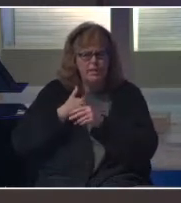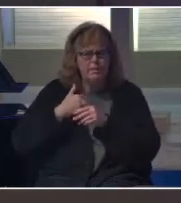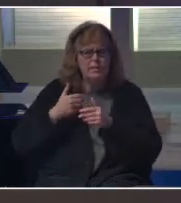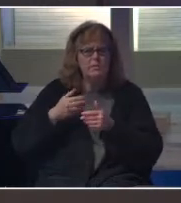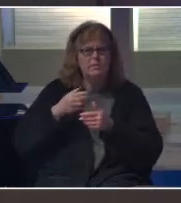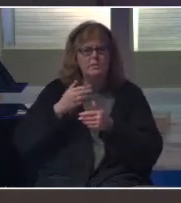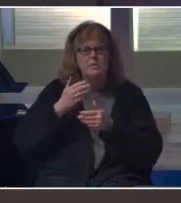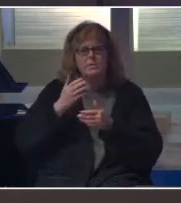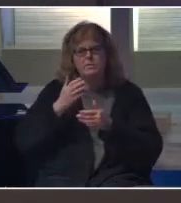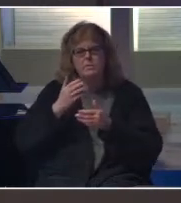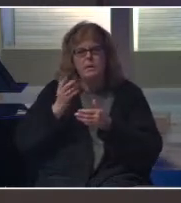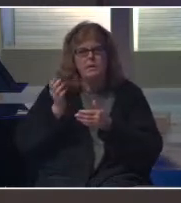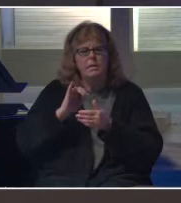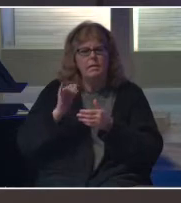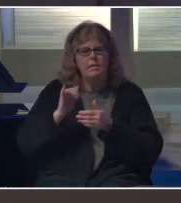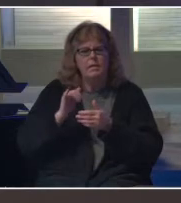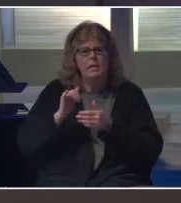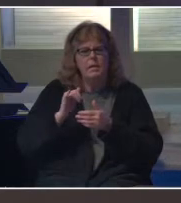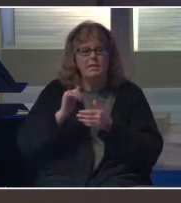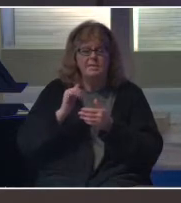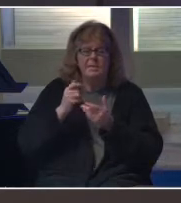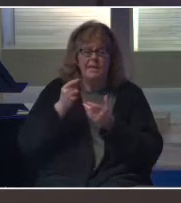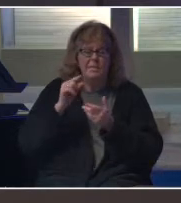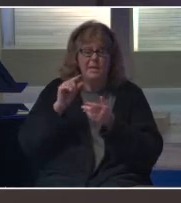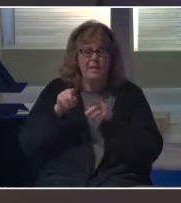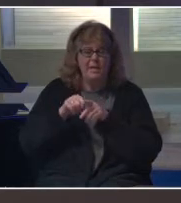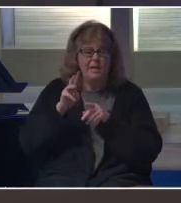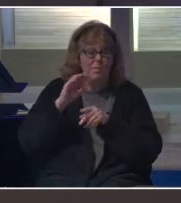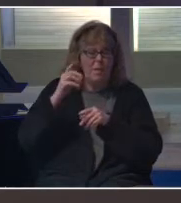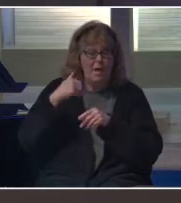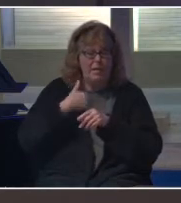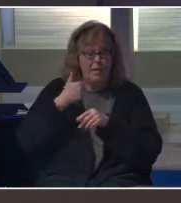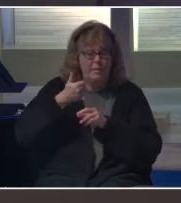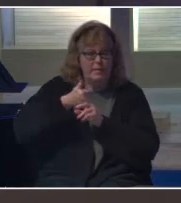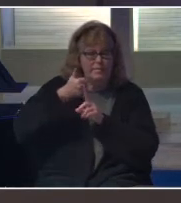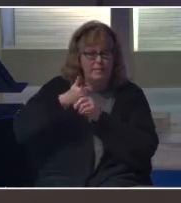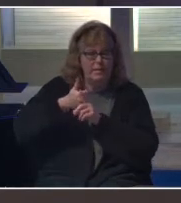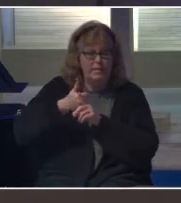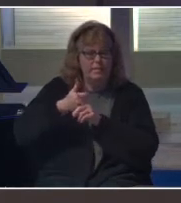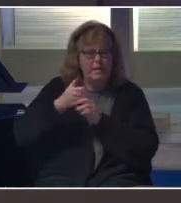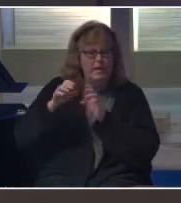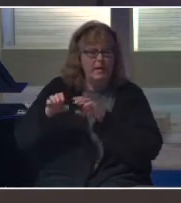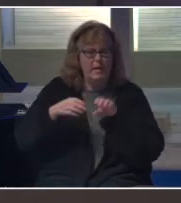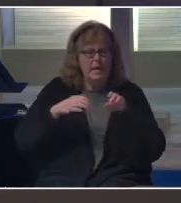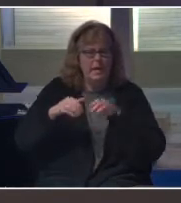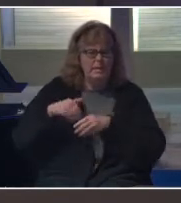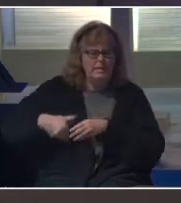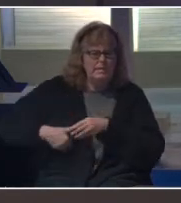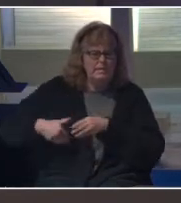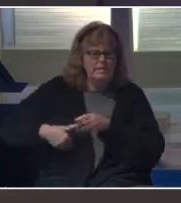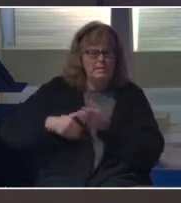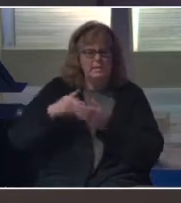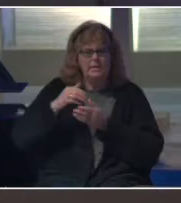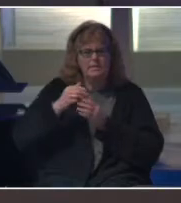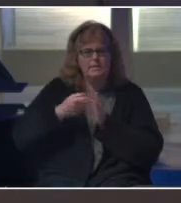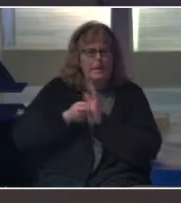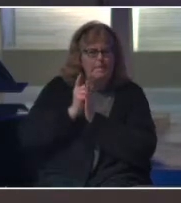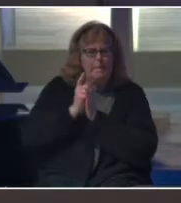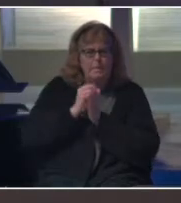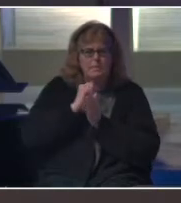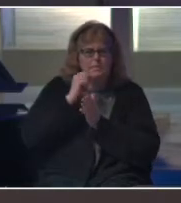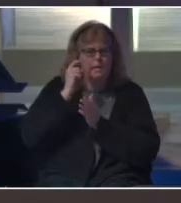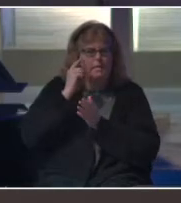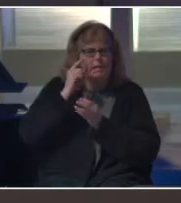and in some way was like an unreasoning animal himself. He acted on instinct and impulse without the regard